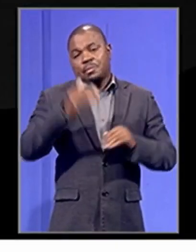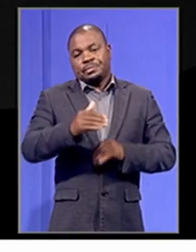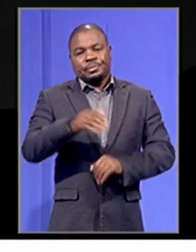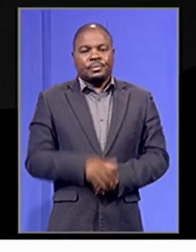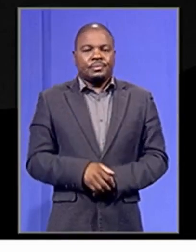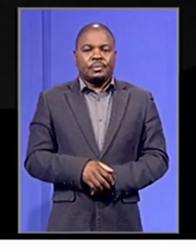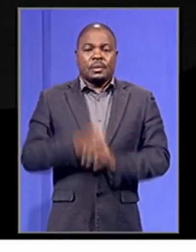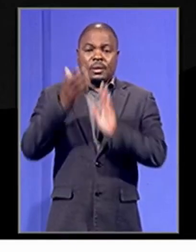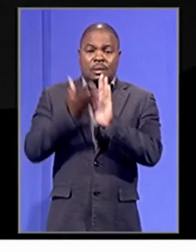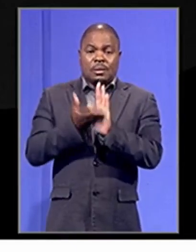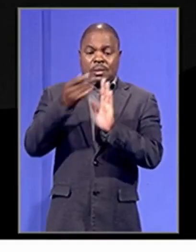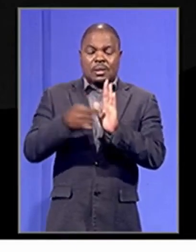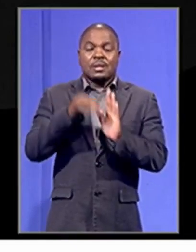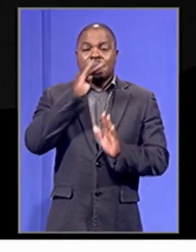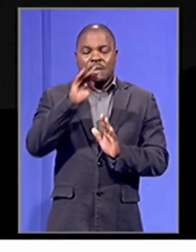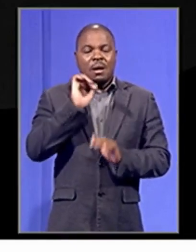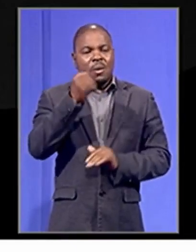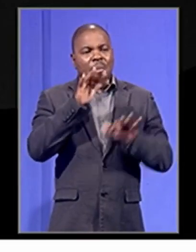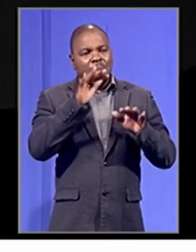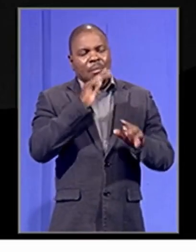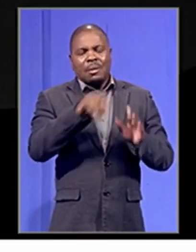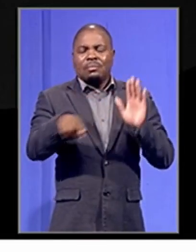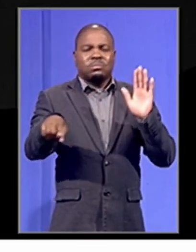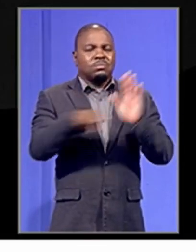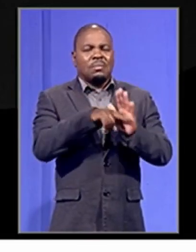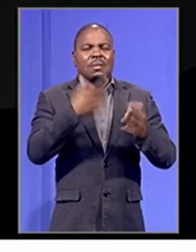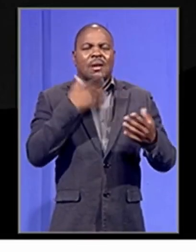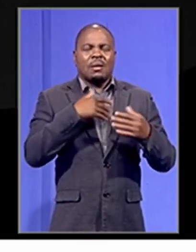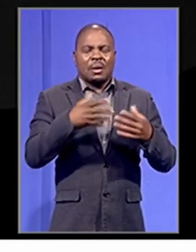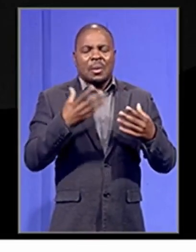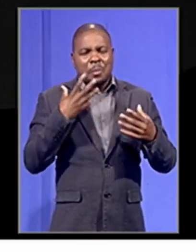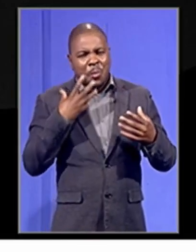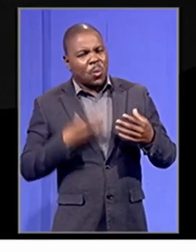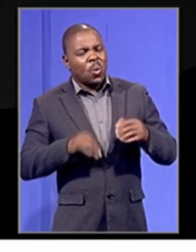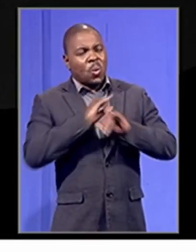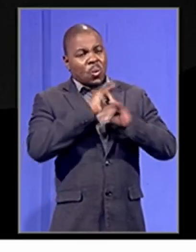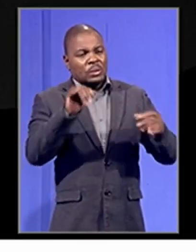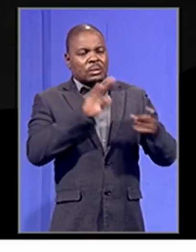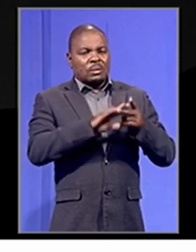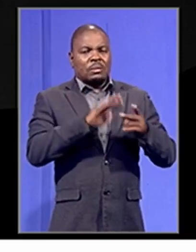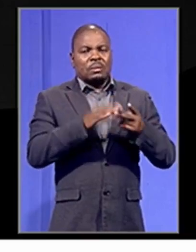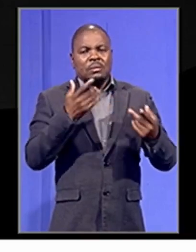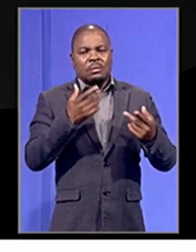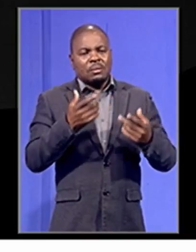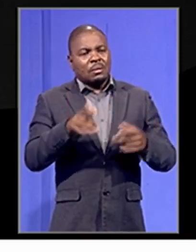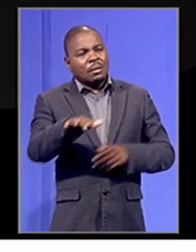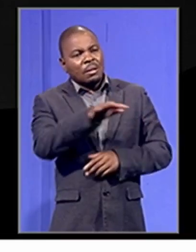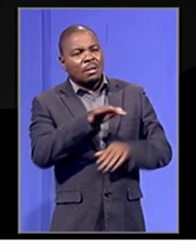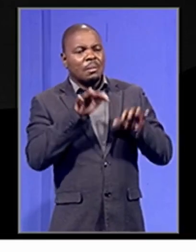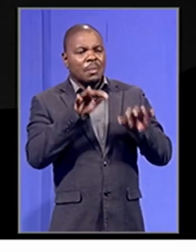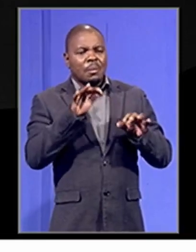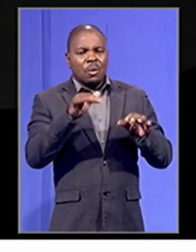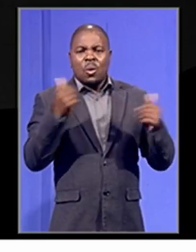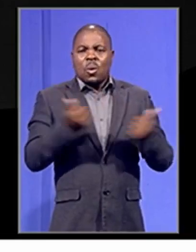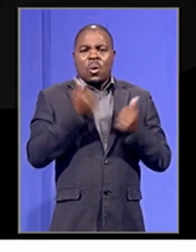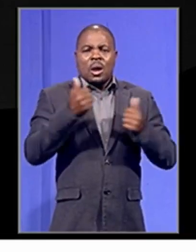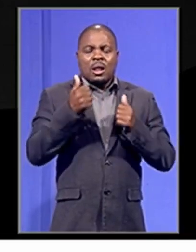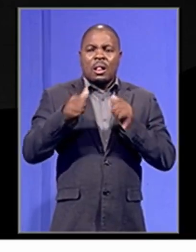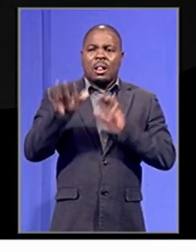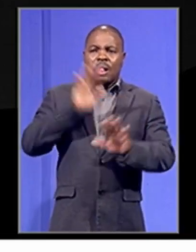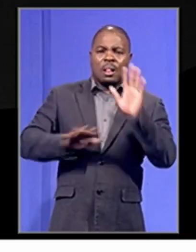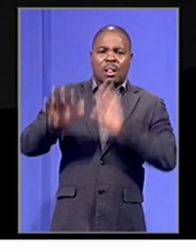further delve our people into extreme poverty and impact on the livelihoods which are already affected for a service that is